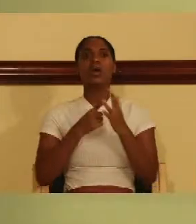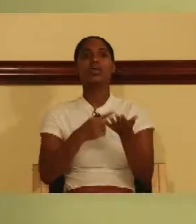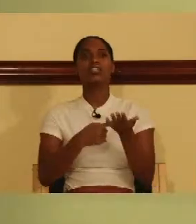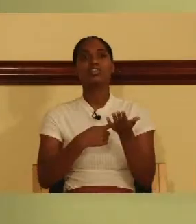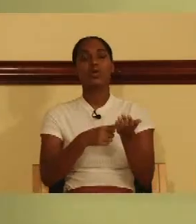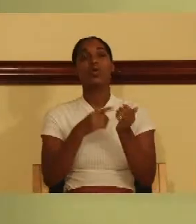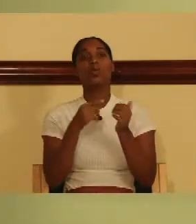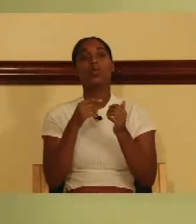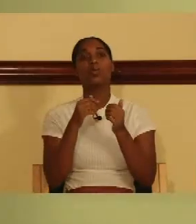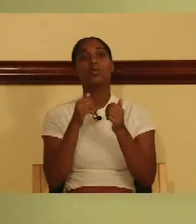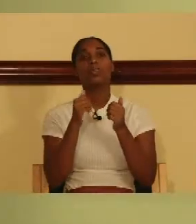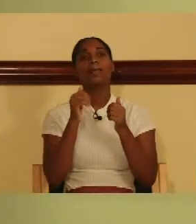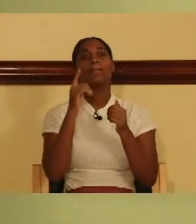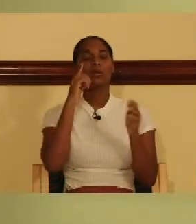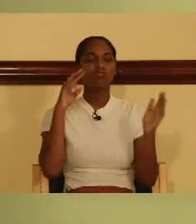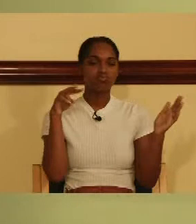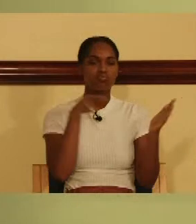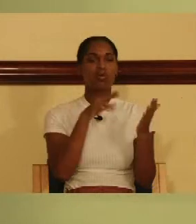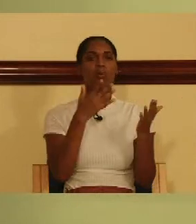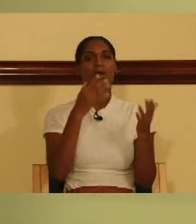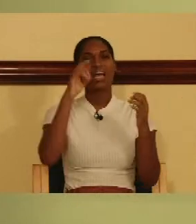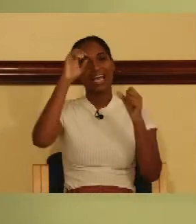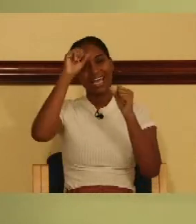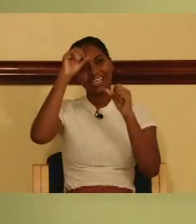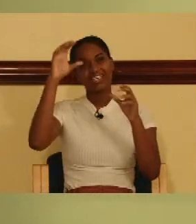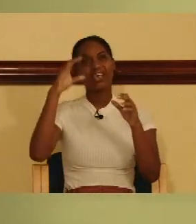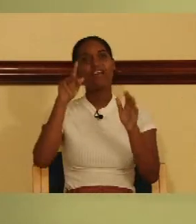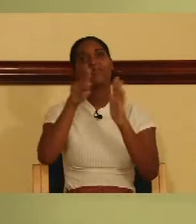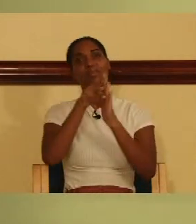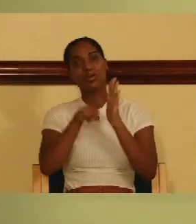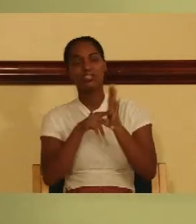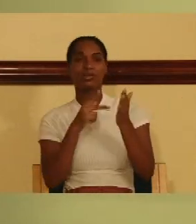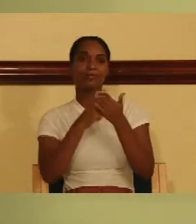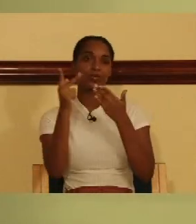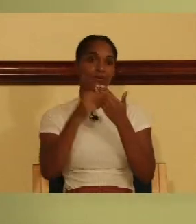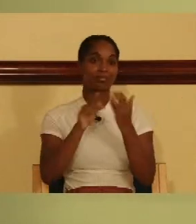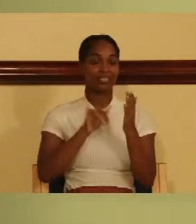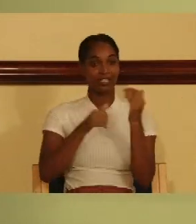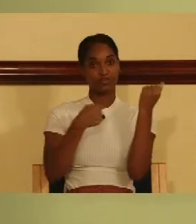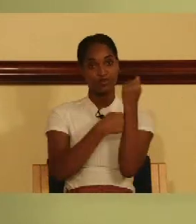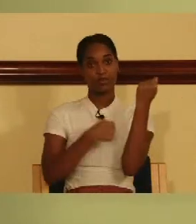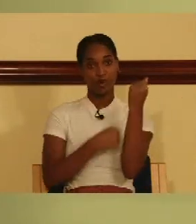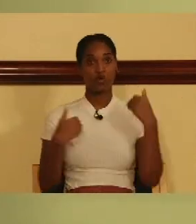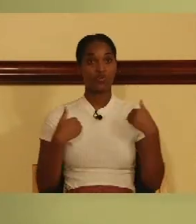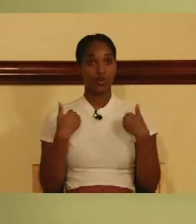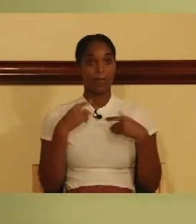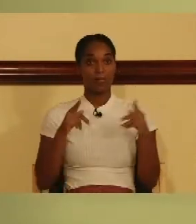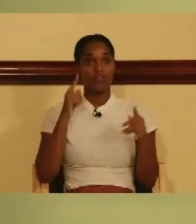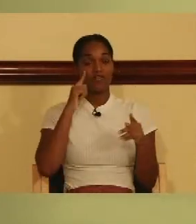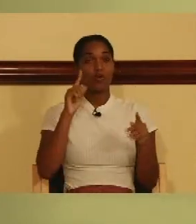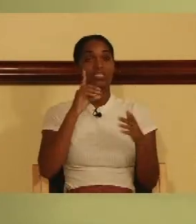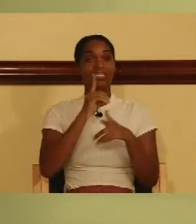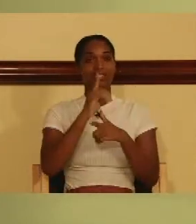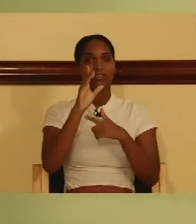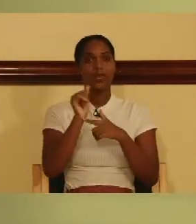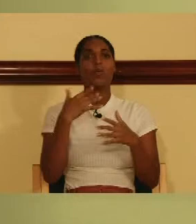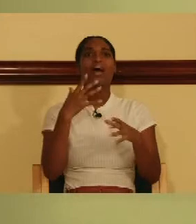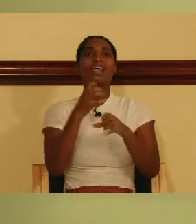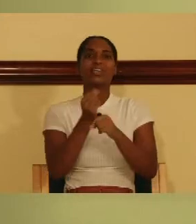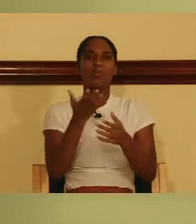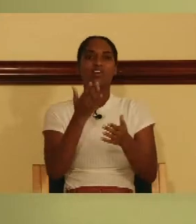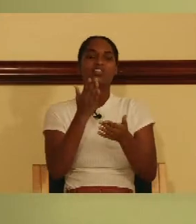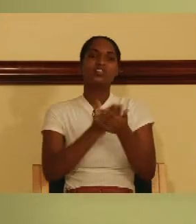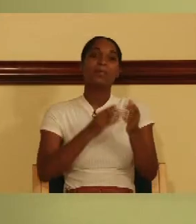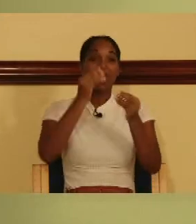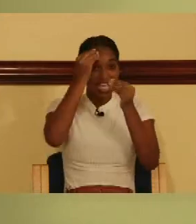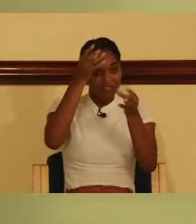this afternoon by looking at the idea of policies and programs that support young persons with disabilities. We want to get some facts. And